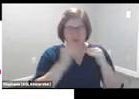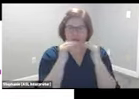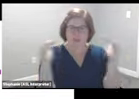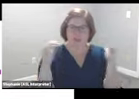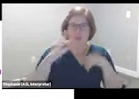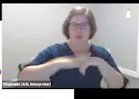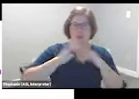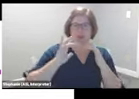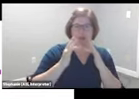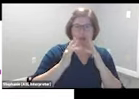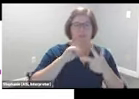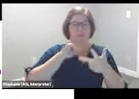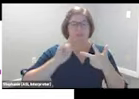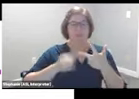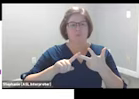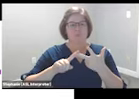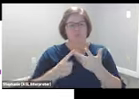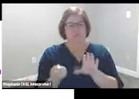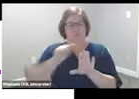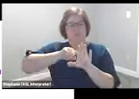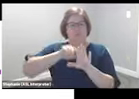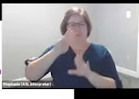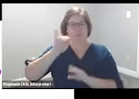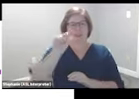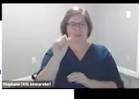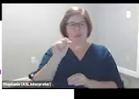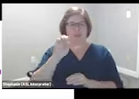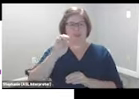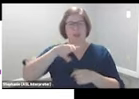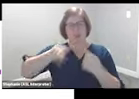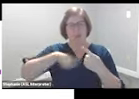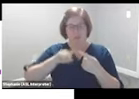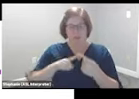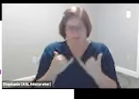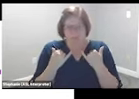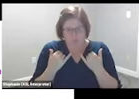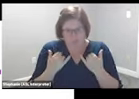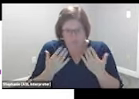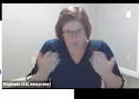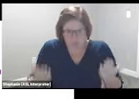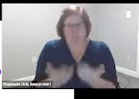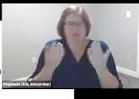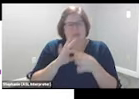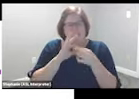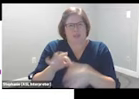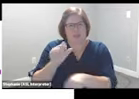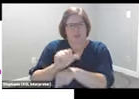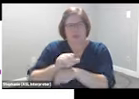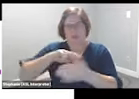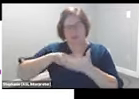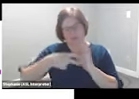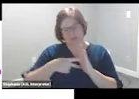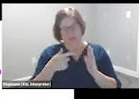Implicit biases around what we call presence-based work, or the idea that you have to be physically someplace not named your home office, which I am in